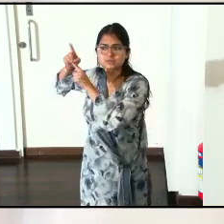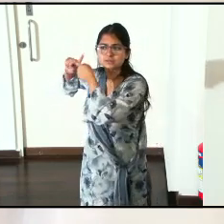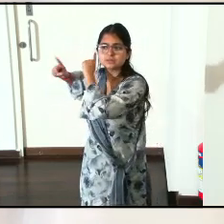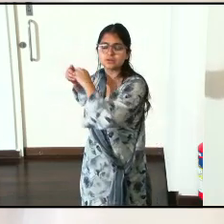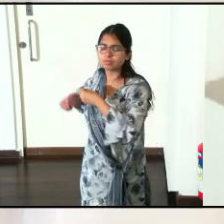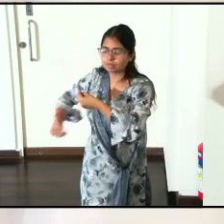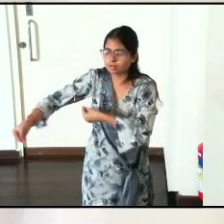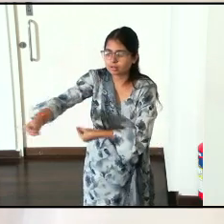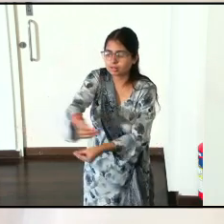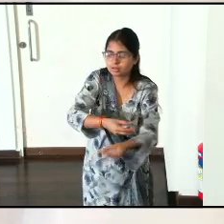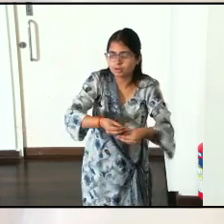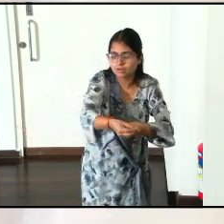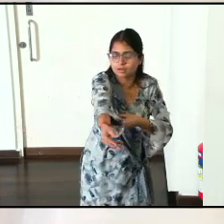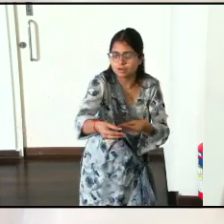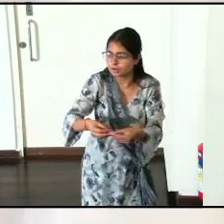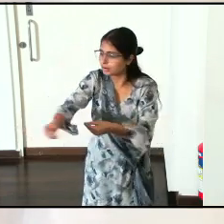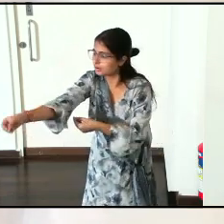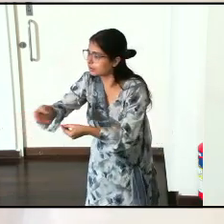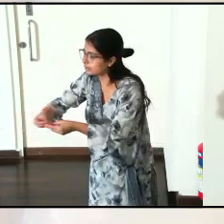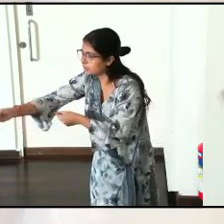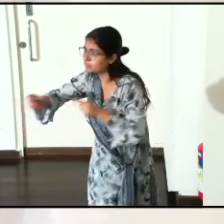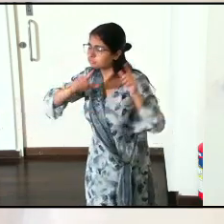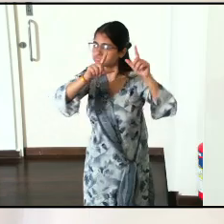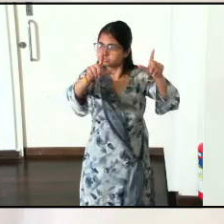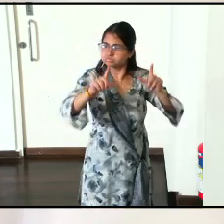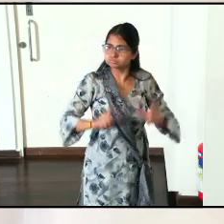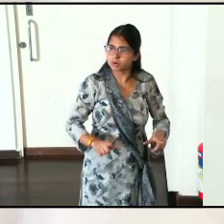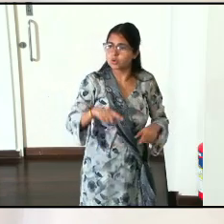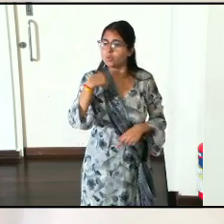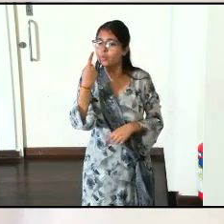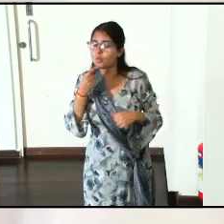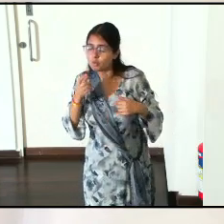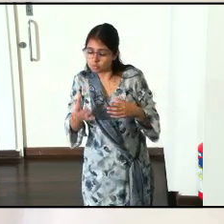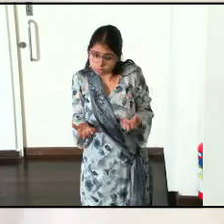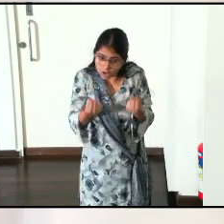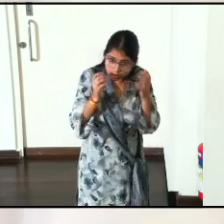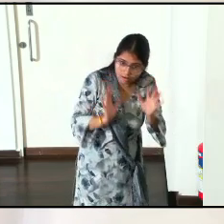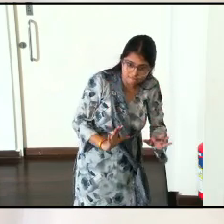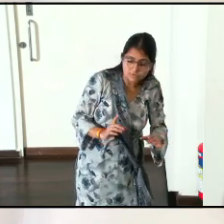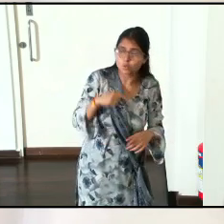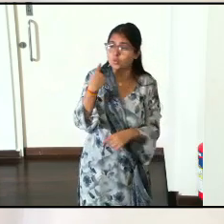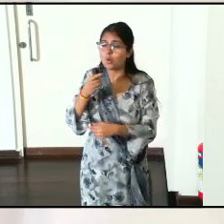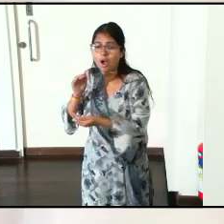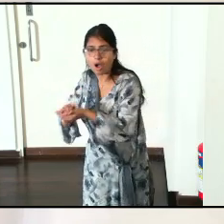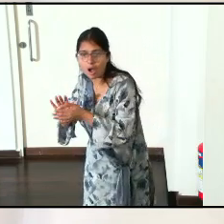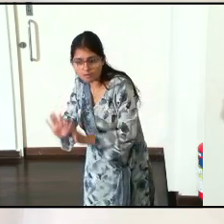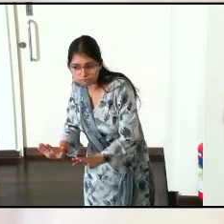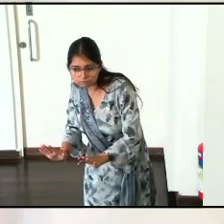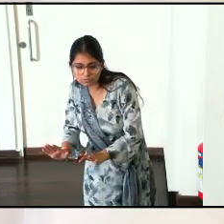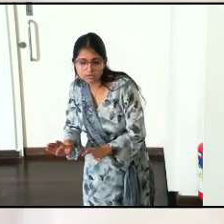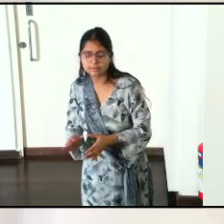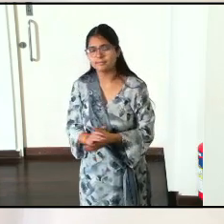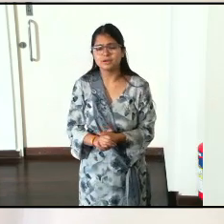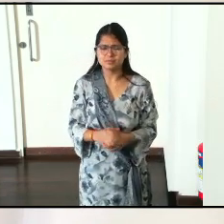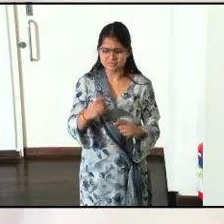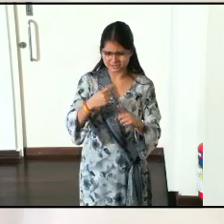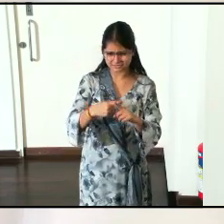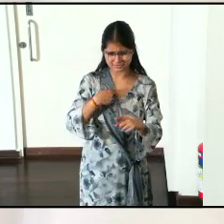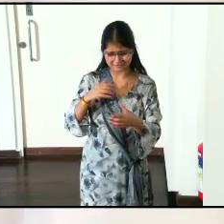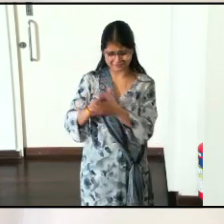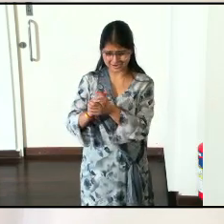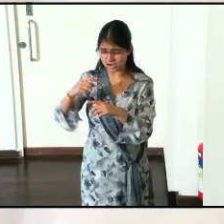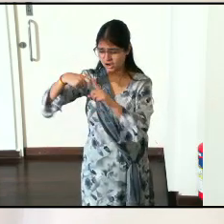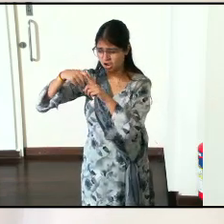of posters. Where do you find them? Who had them? And one of the things that my friend Kalyani Menon Sen